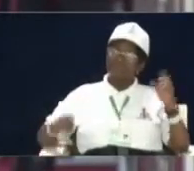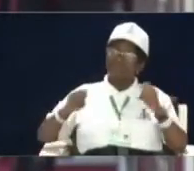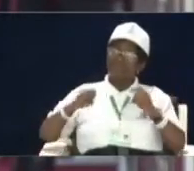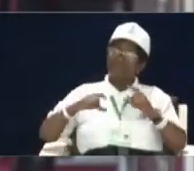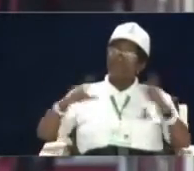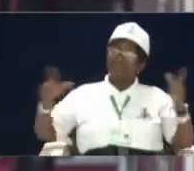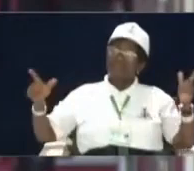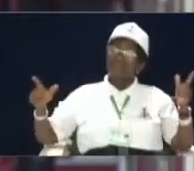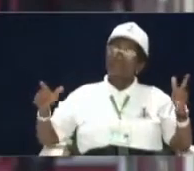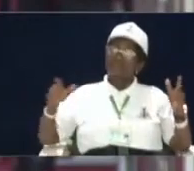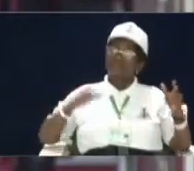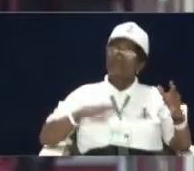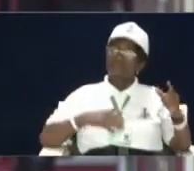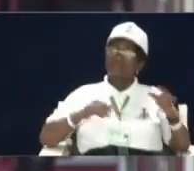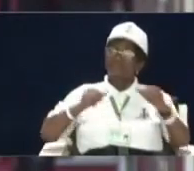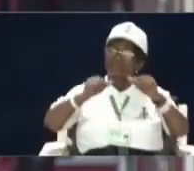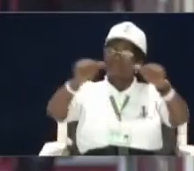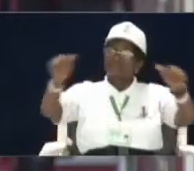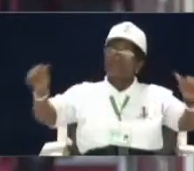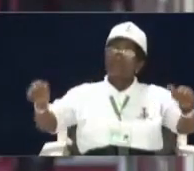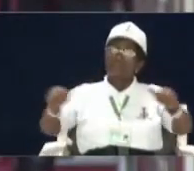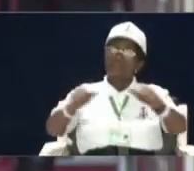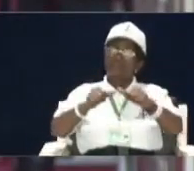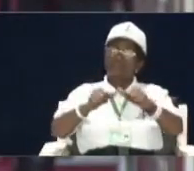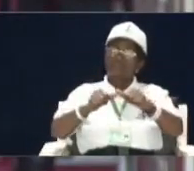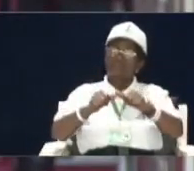enlarge my coast.